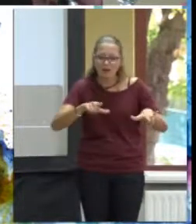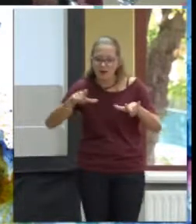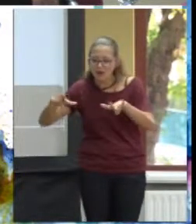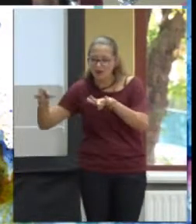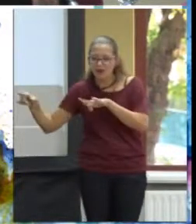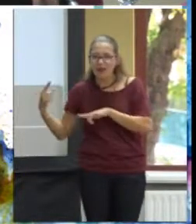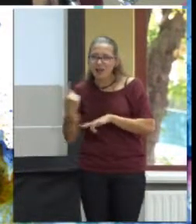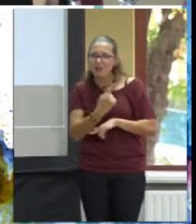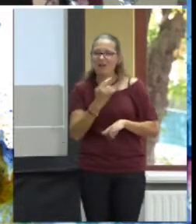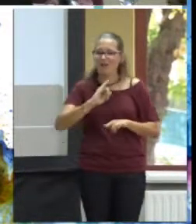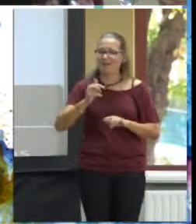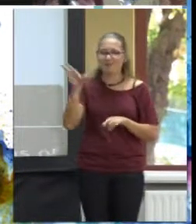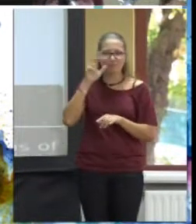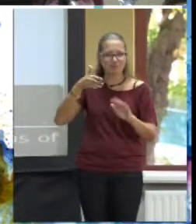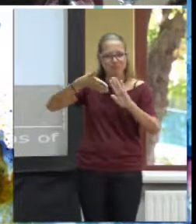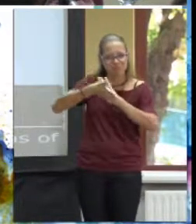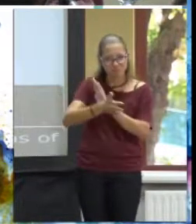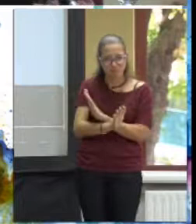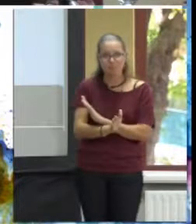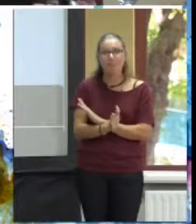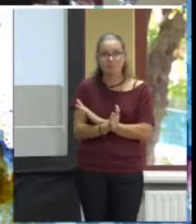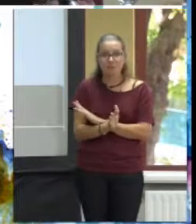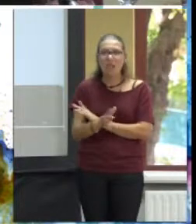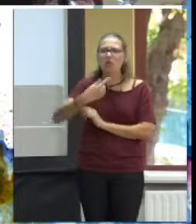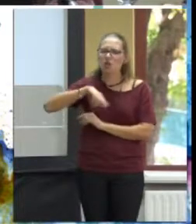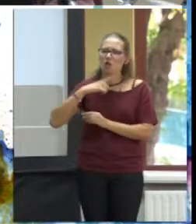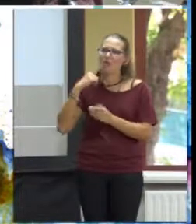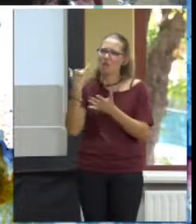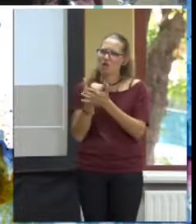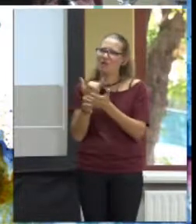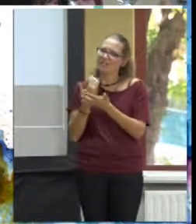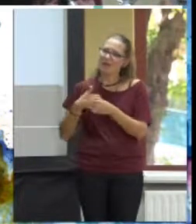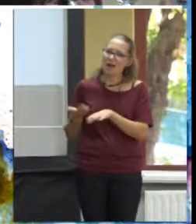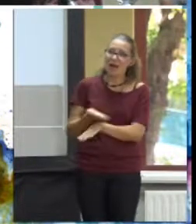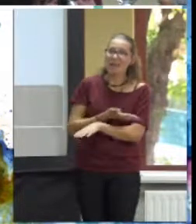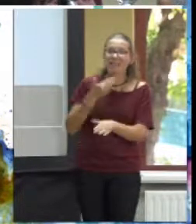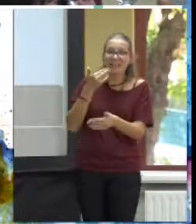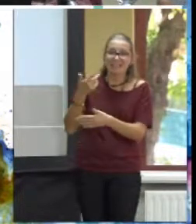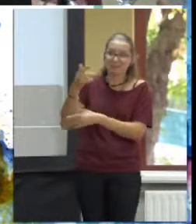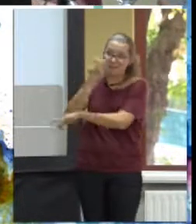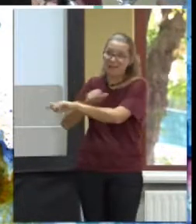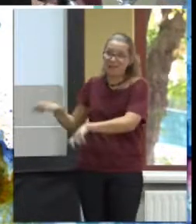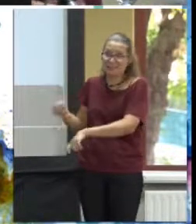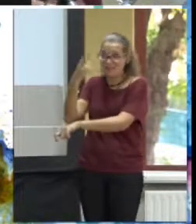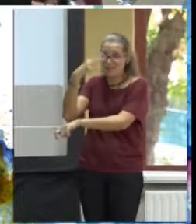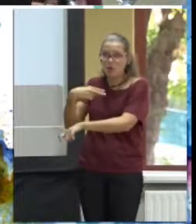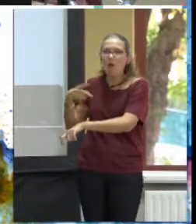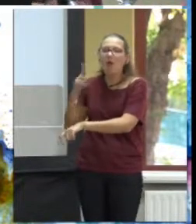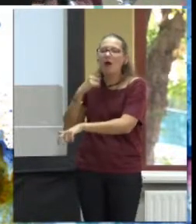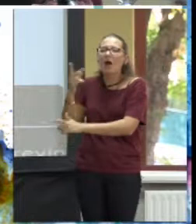and we did a short previous assessment with the people from the ONCE